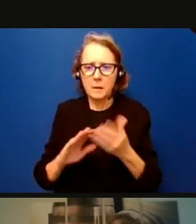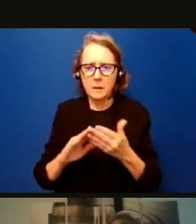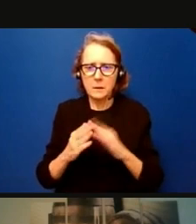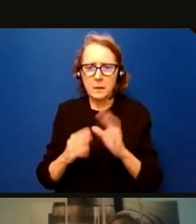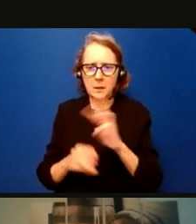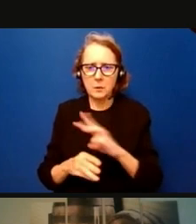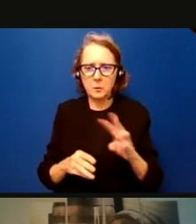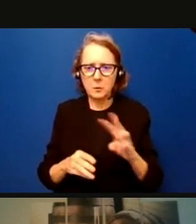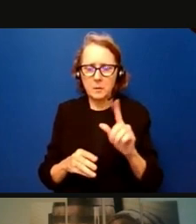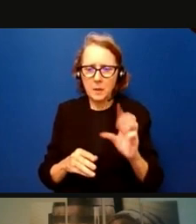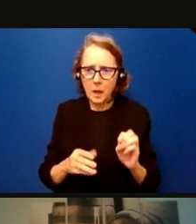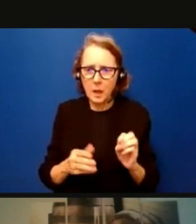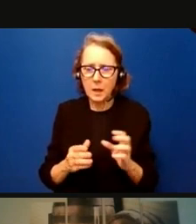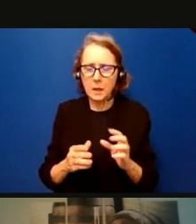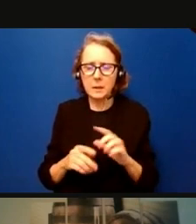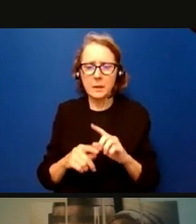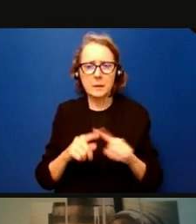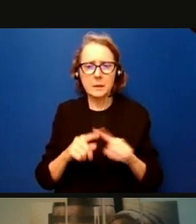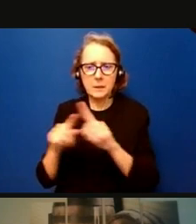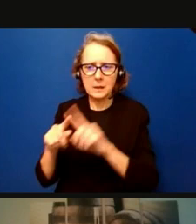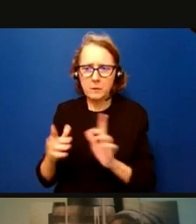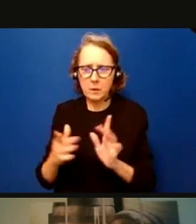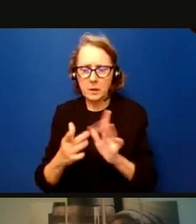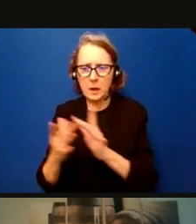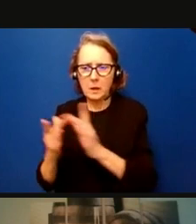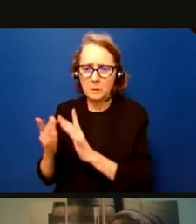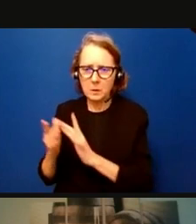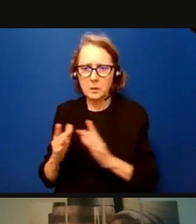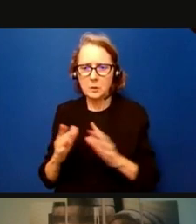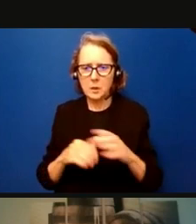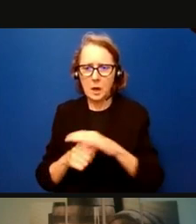Its outreach areas to make sure people are aware of this program.